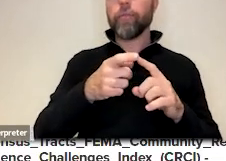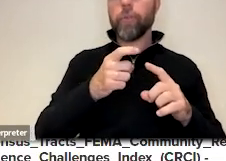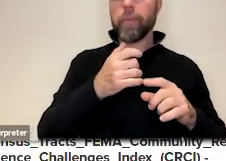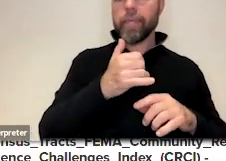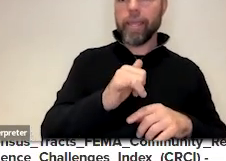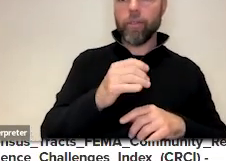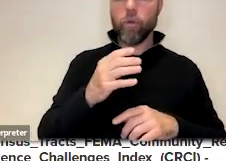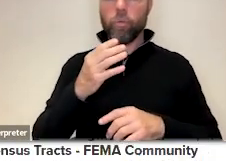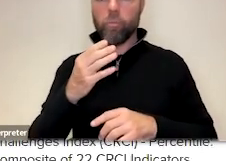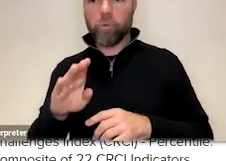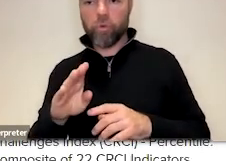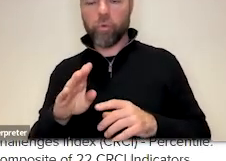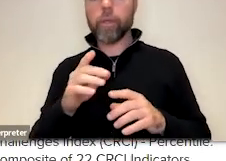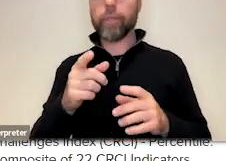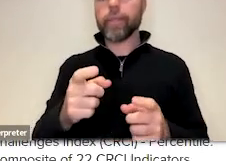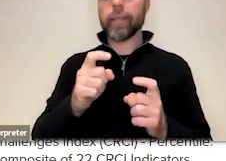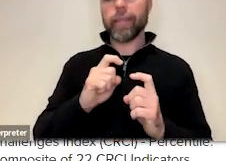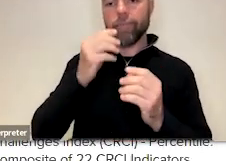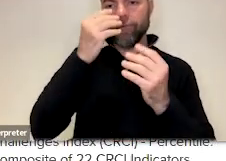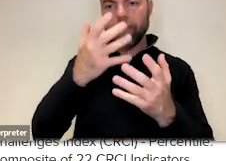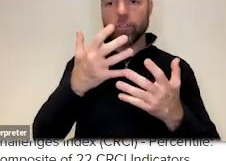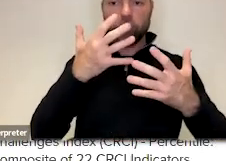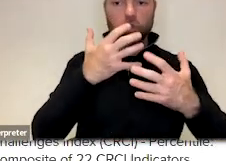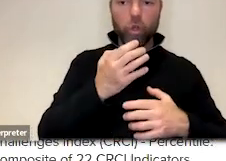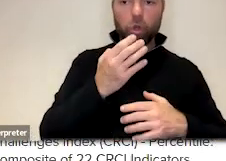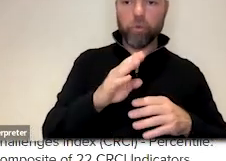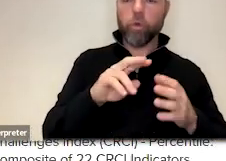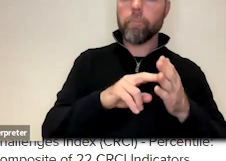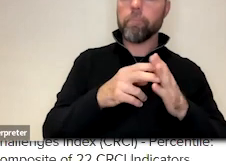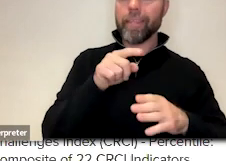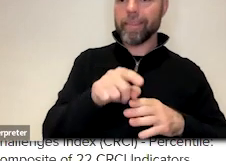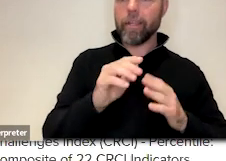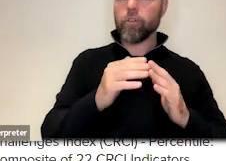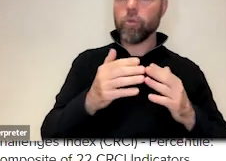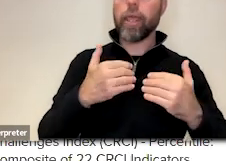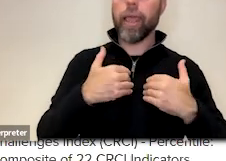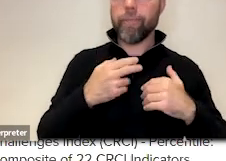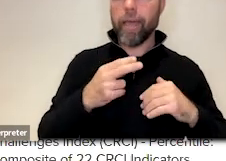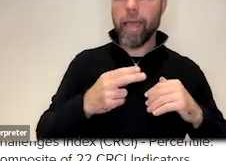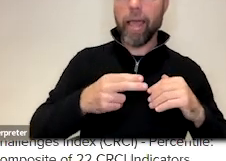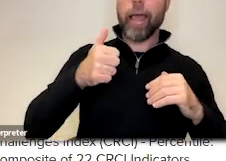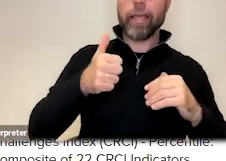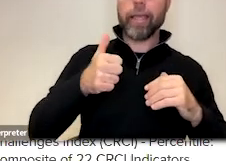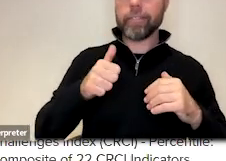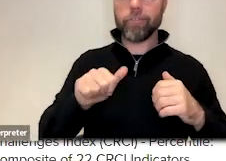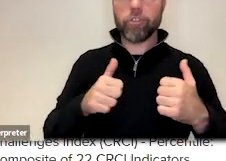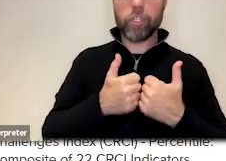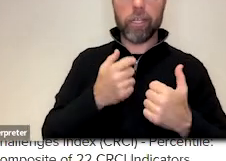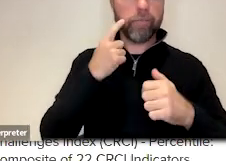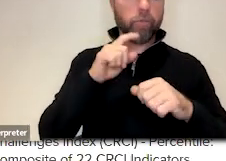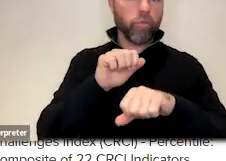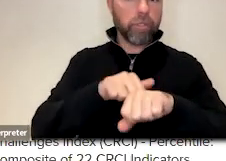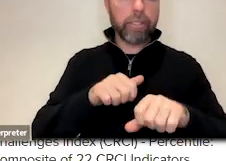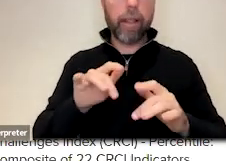blue. And this is going to give us some information where dark blue means this community has the highest challenges to resilience,